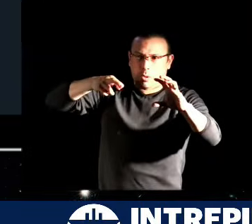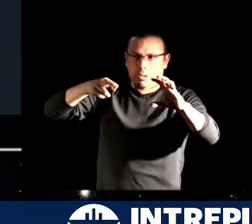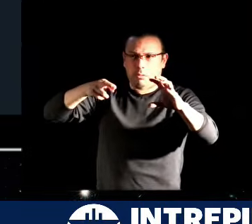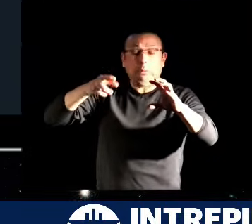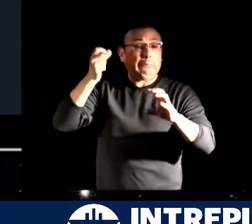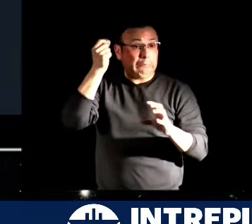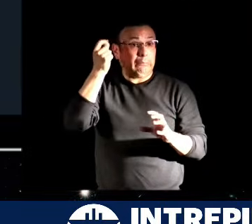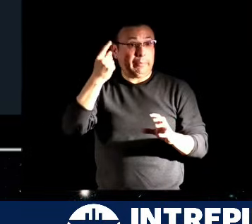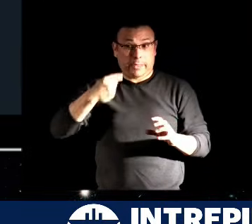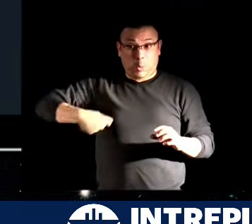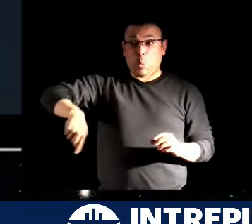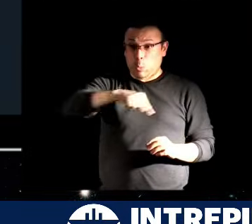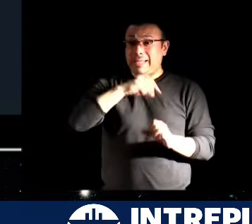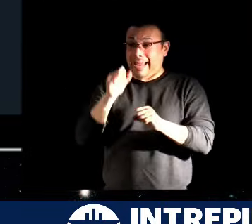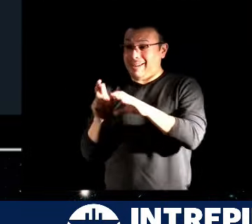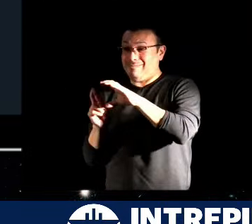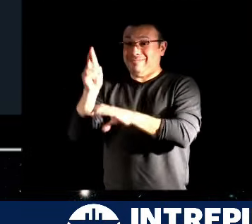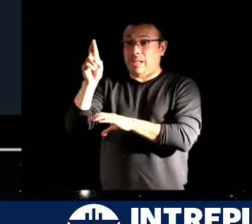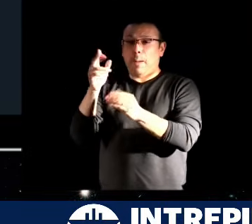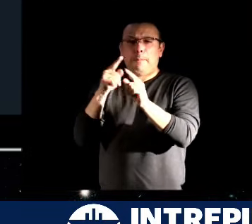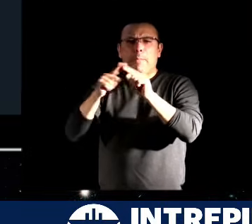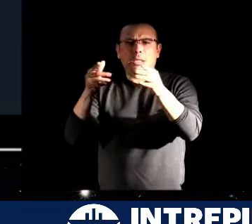actually do that, even today.